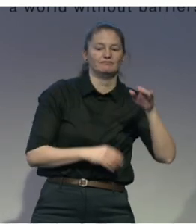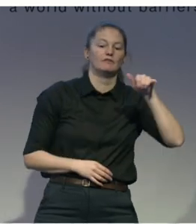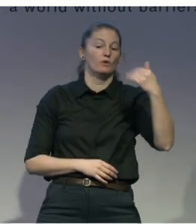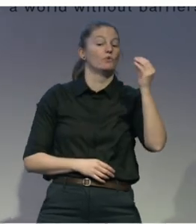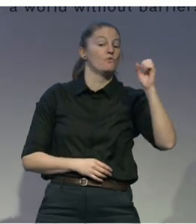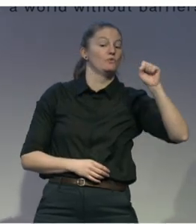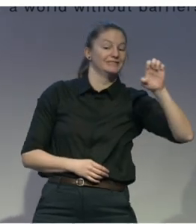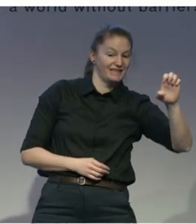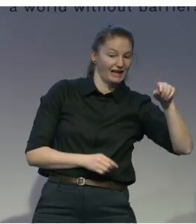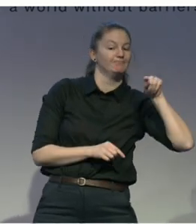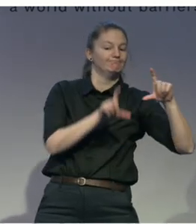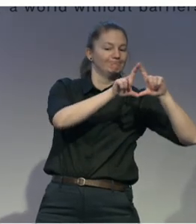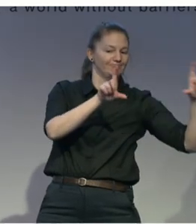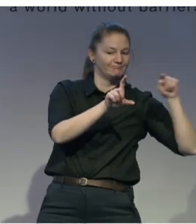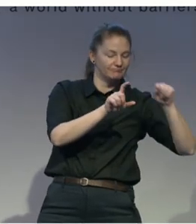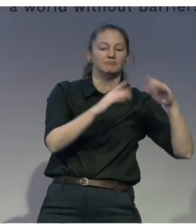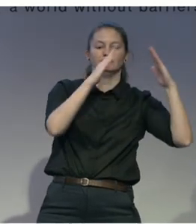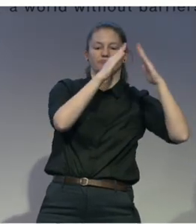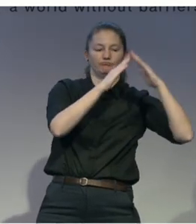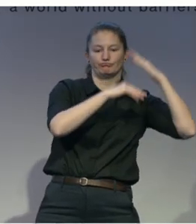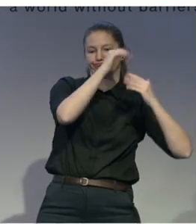decent salary.